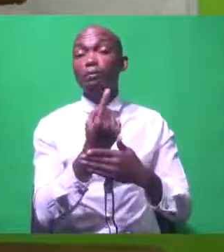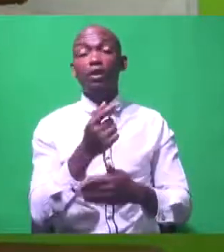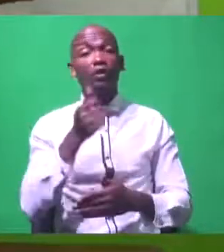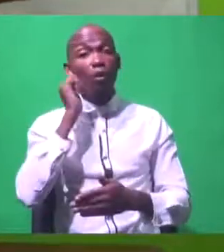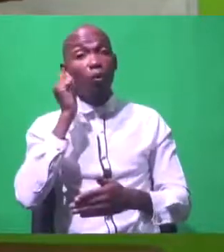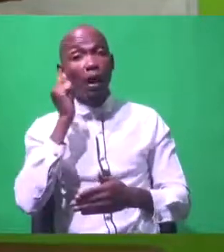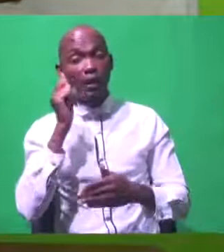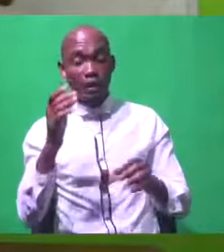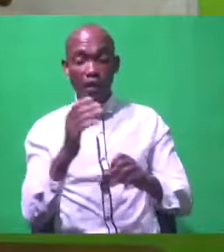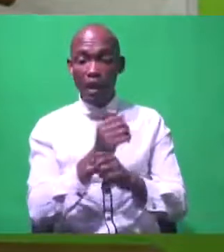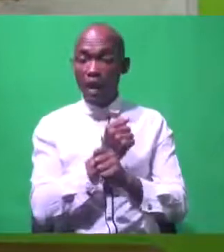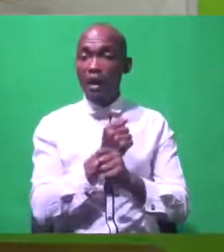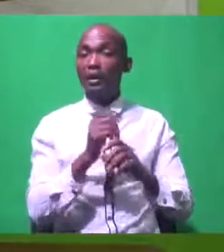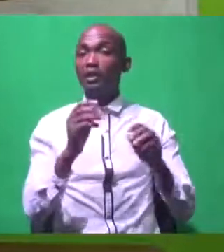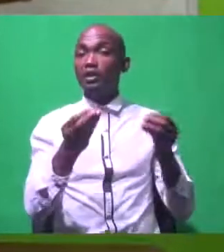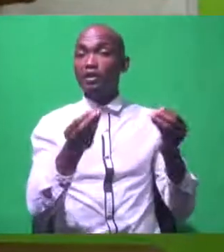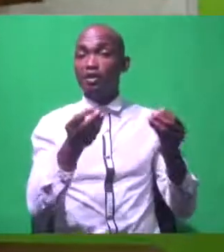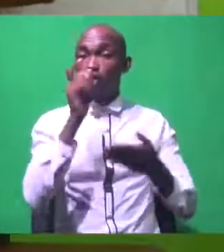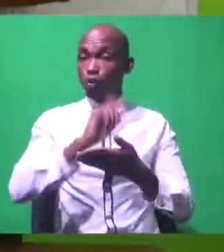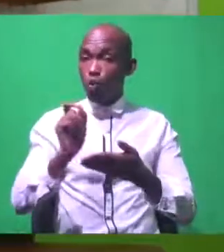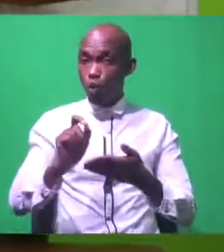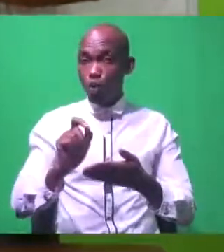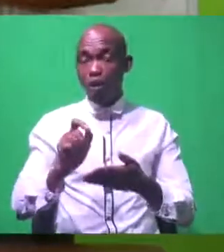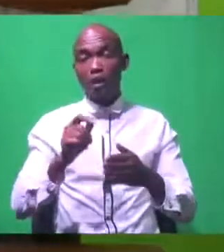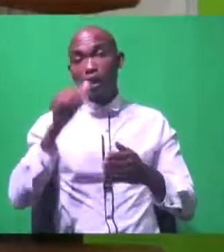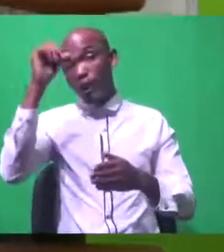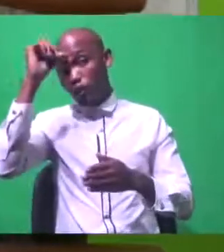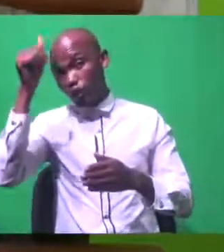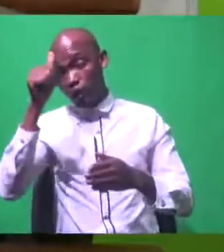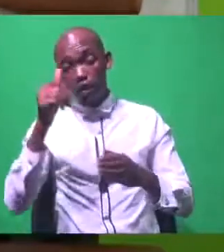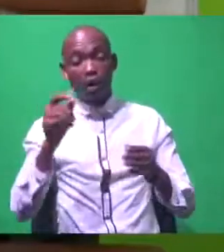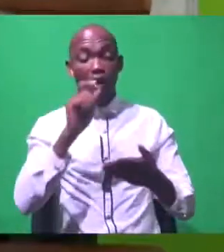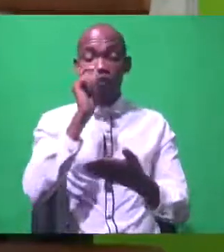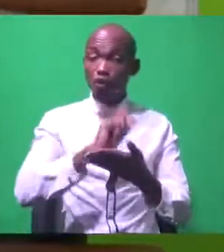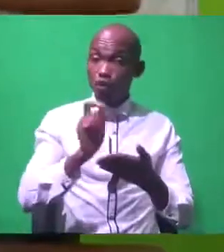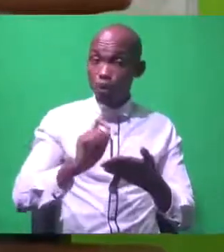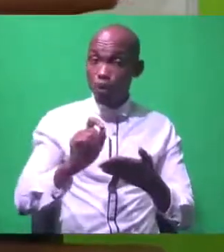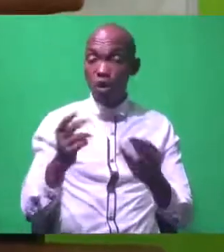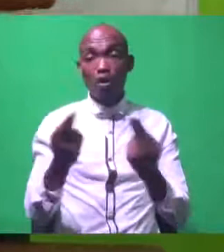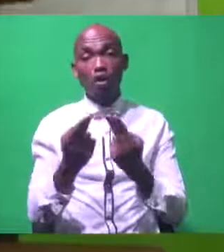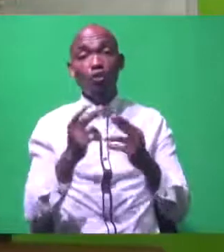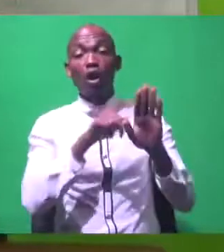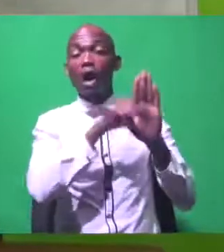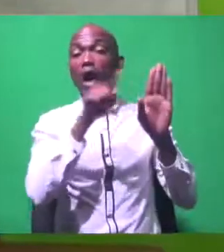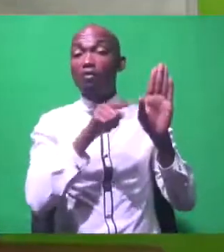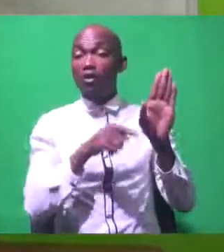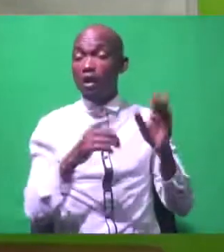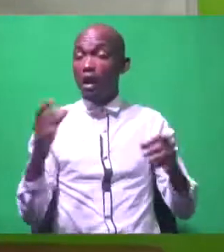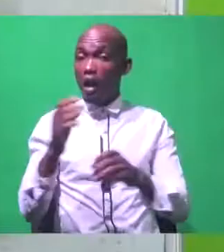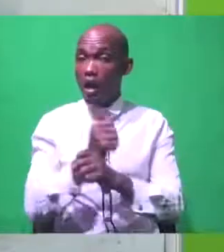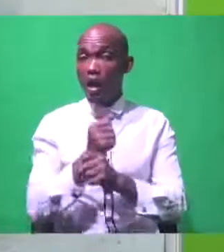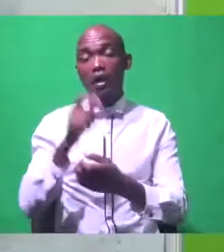their schools, Asians had their schools, while the Africans had their schools.